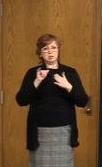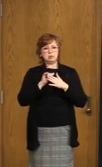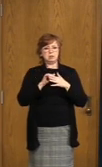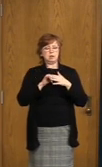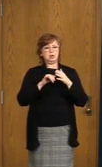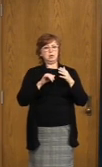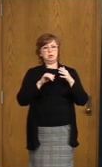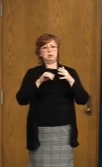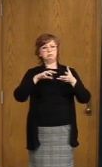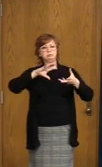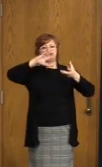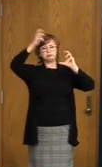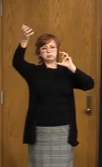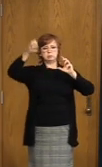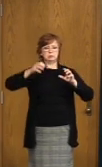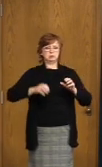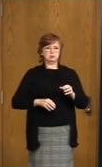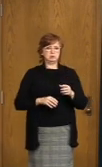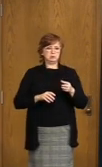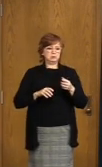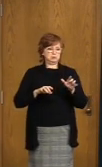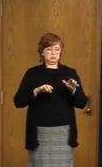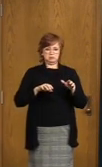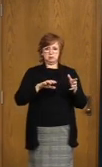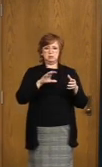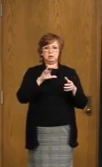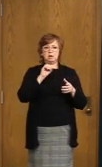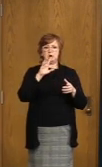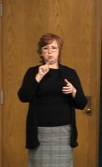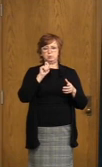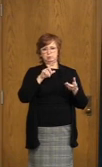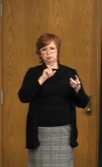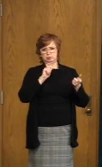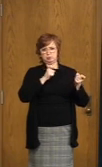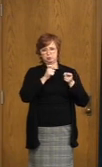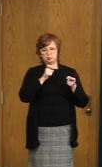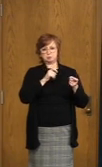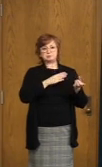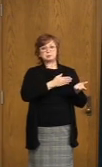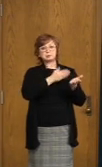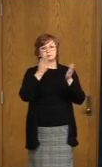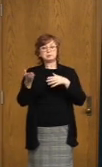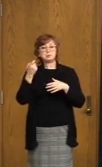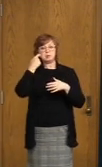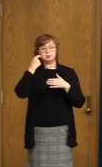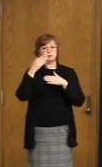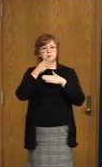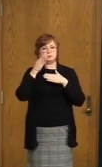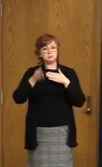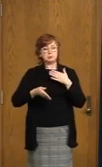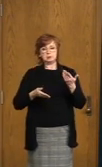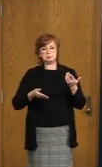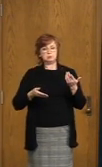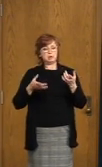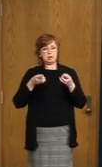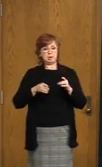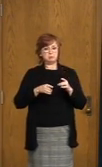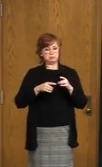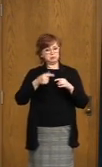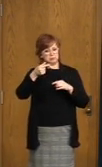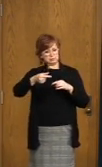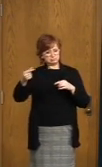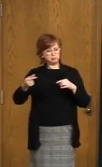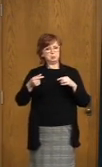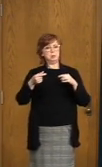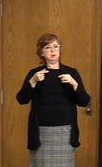government's decision, and they took it to a residential neighborhood, to a family, and to the people in that residential neighborhood. So that